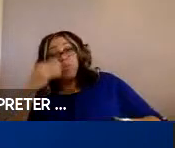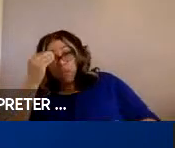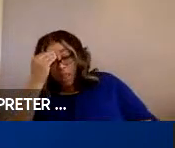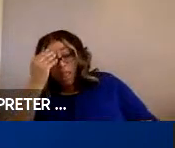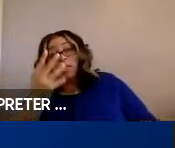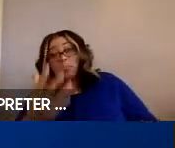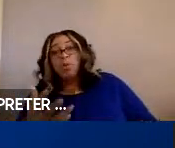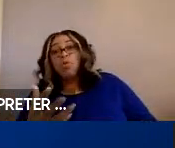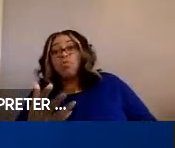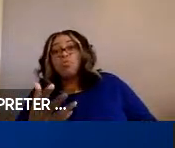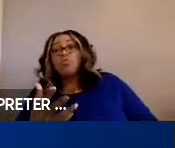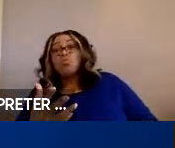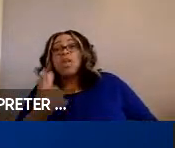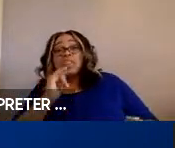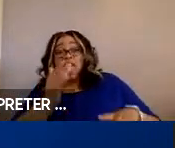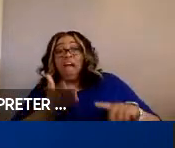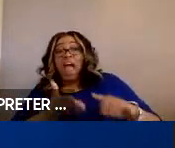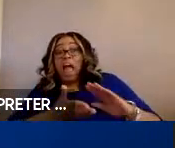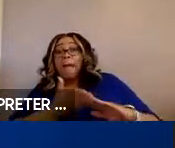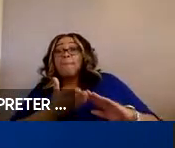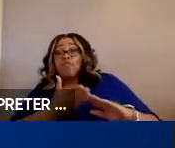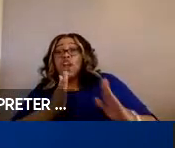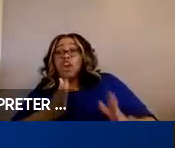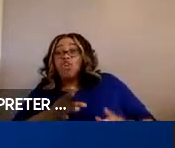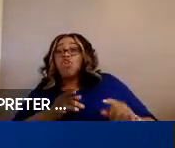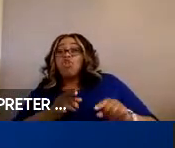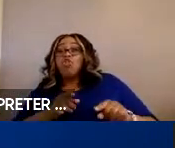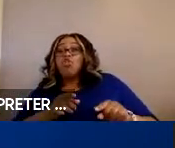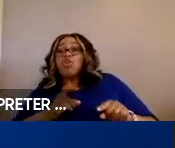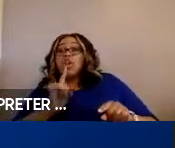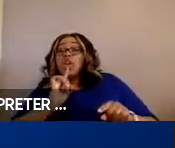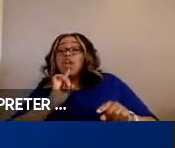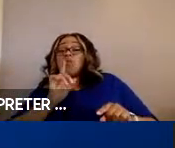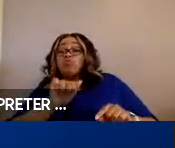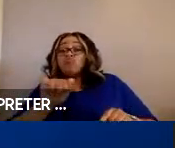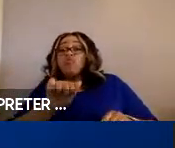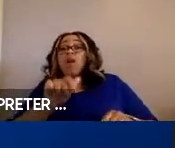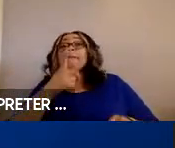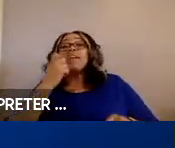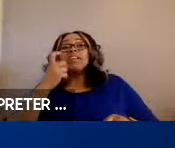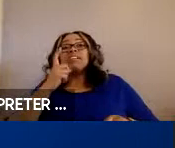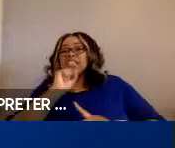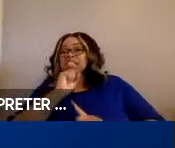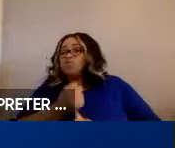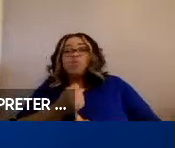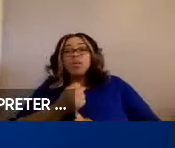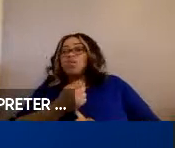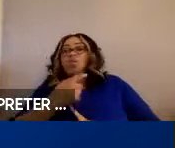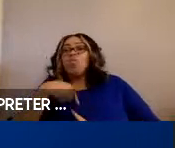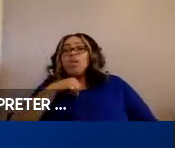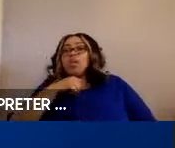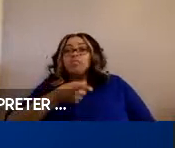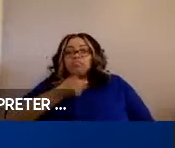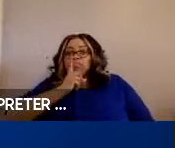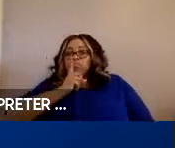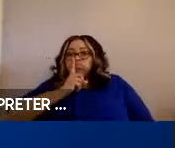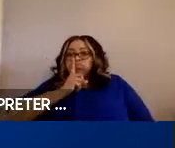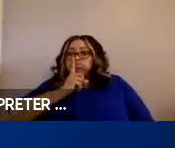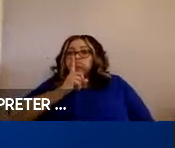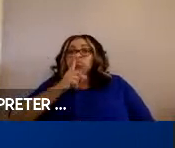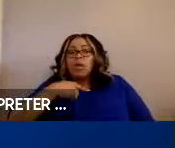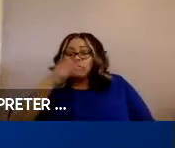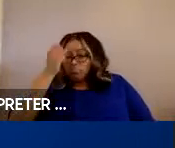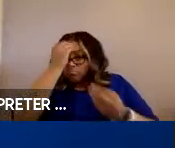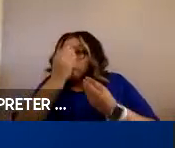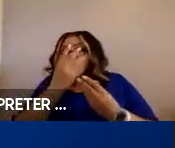them that the operator was operating them because of the conditions. So we didn't not disclose this